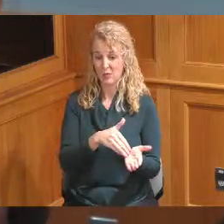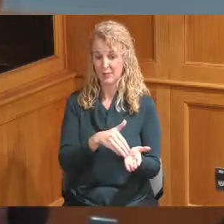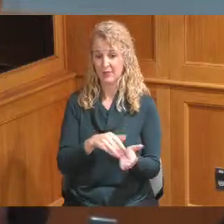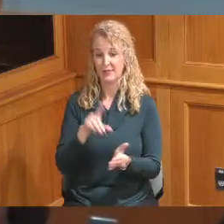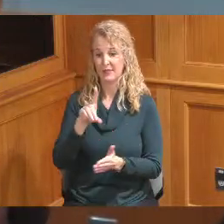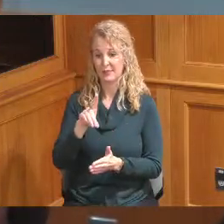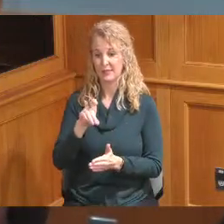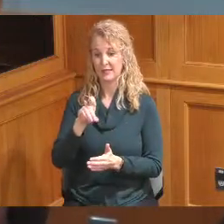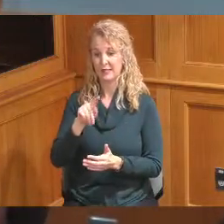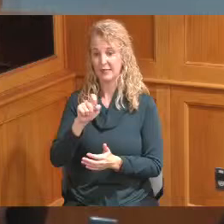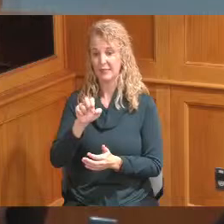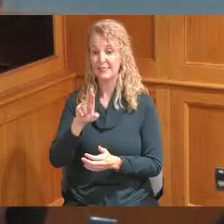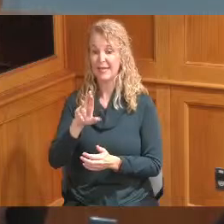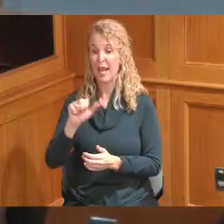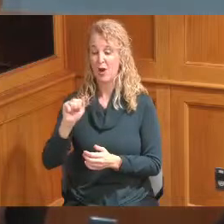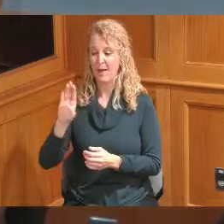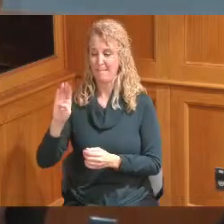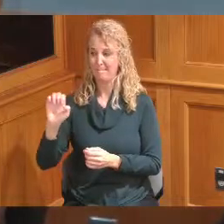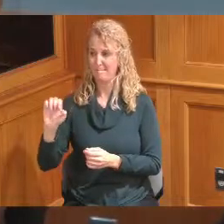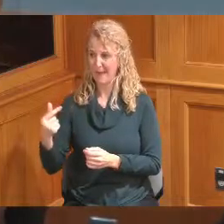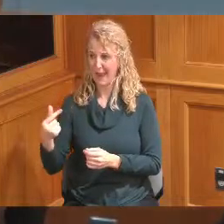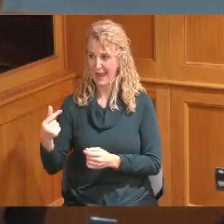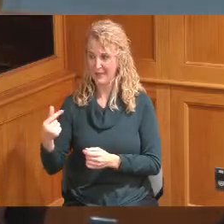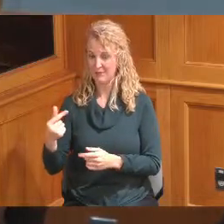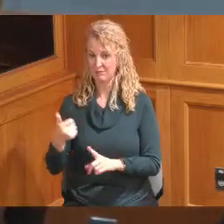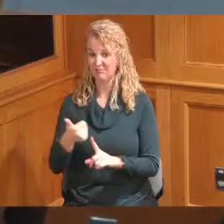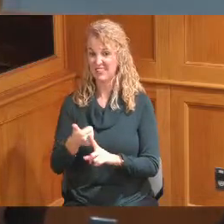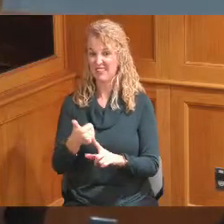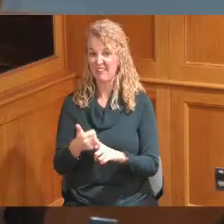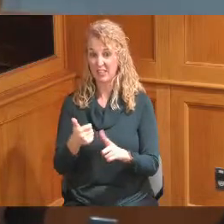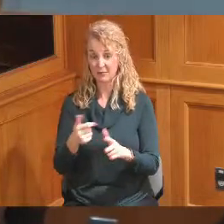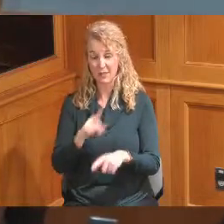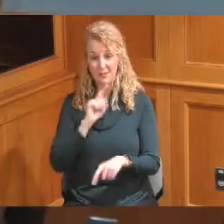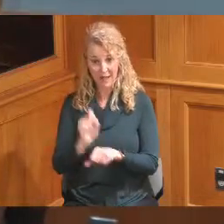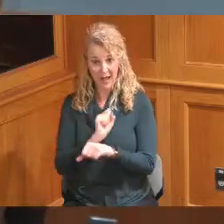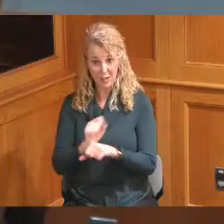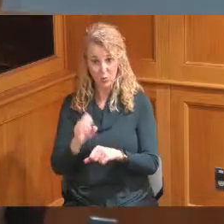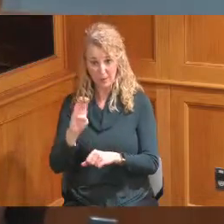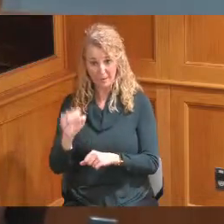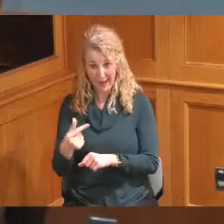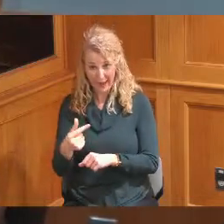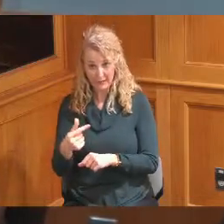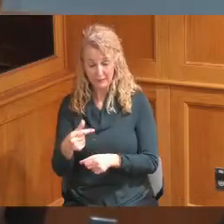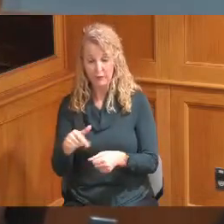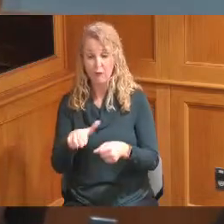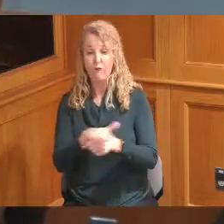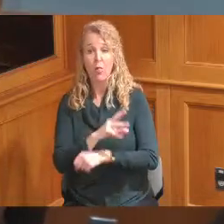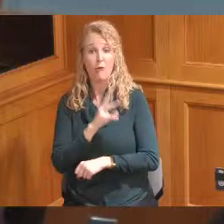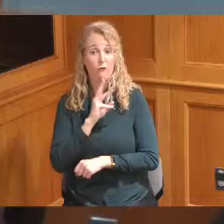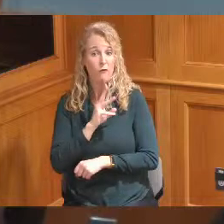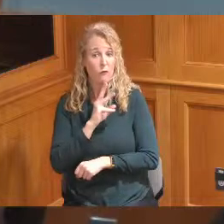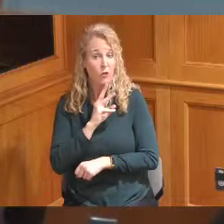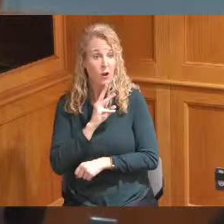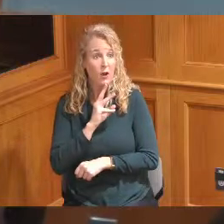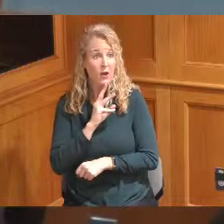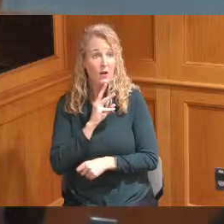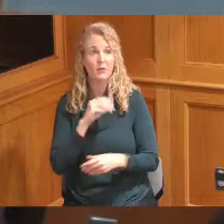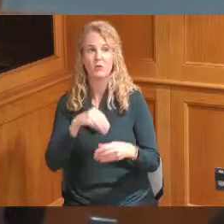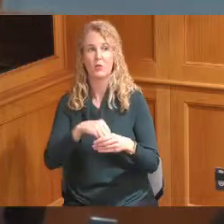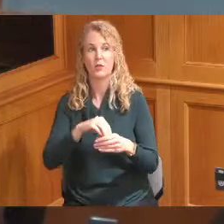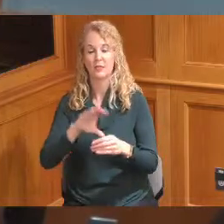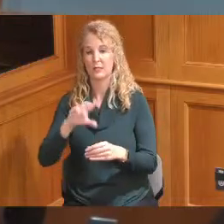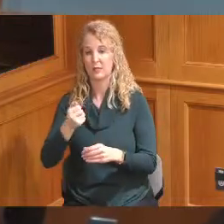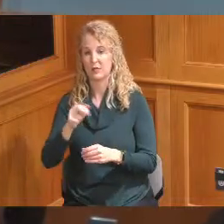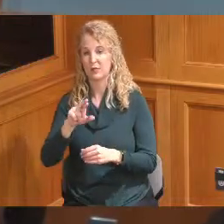doTERRA bag is a bag about this big, and you fill it up with water, and it has a charcoal-like material in it, and